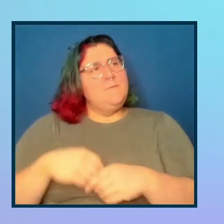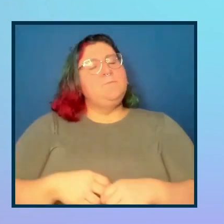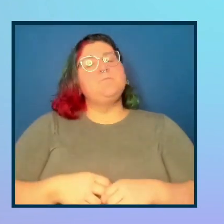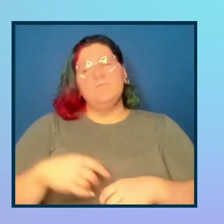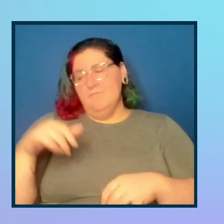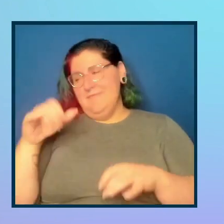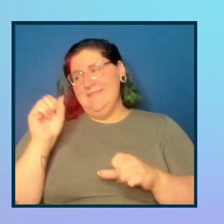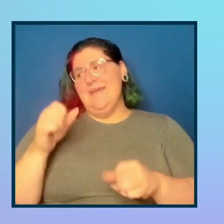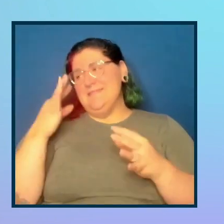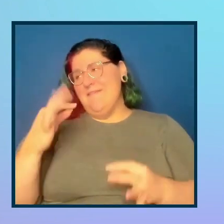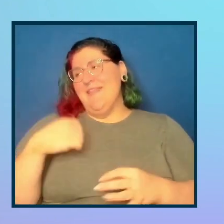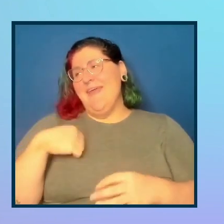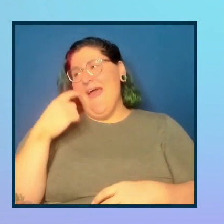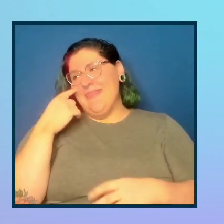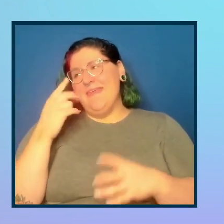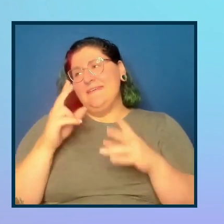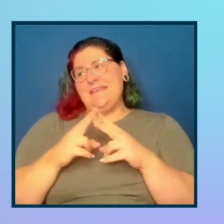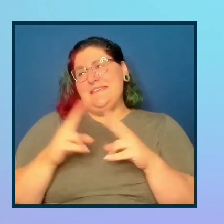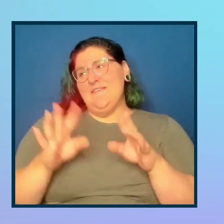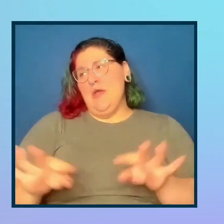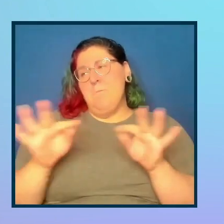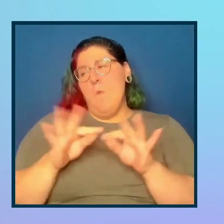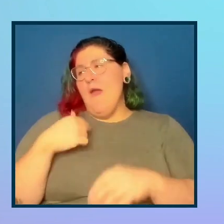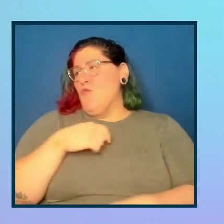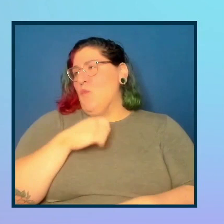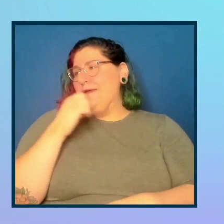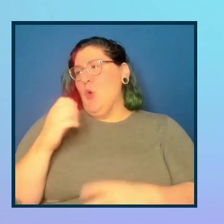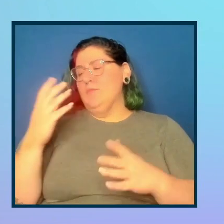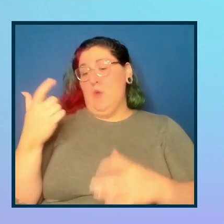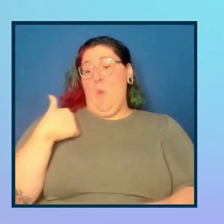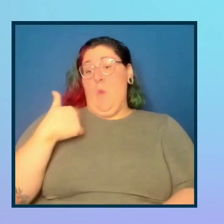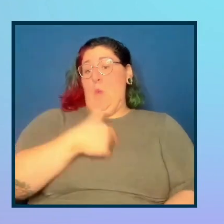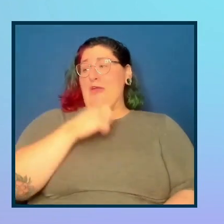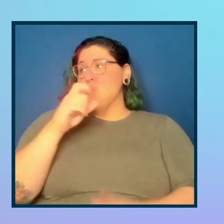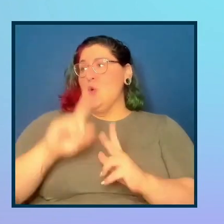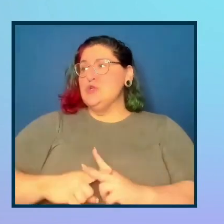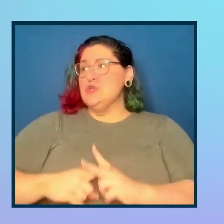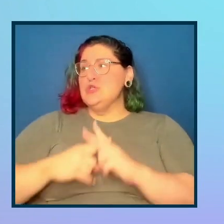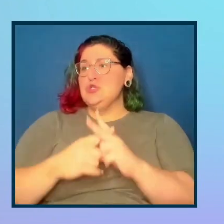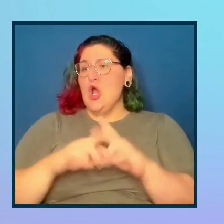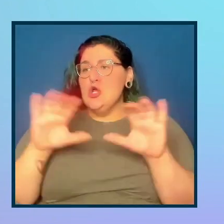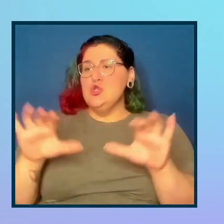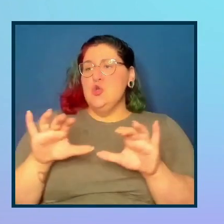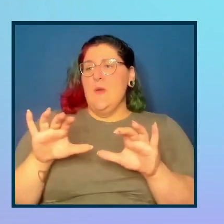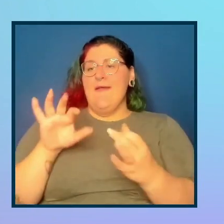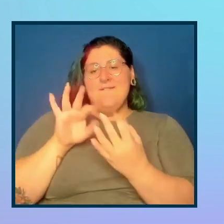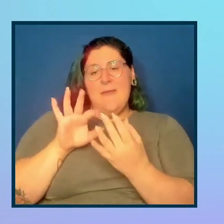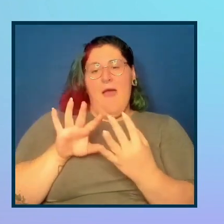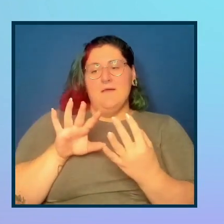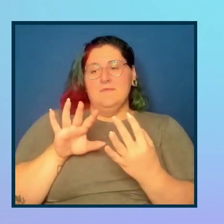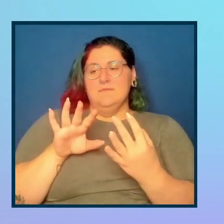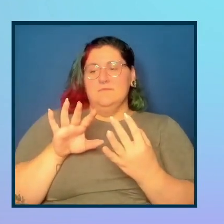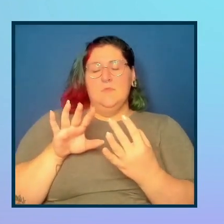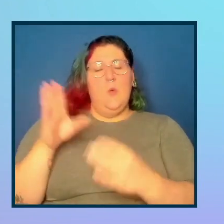things is if we don't start doing iterations and feedback with people, we're never going to get